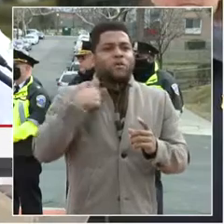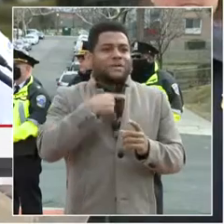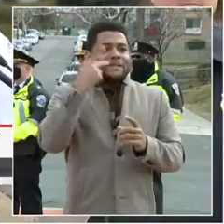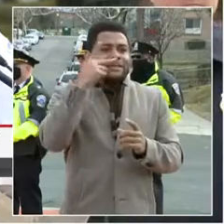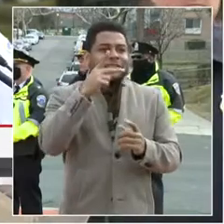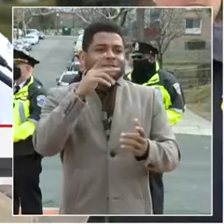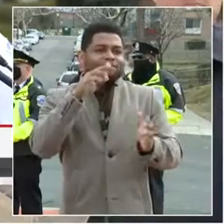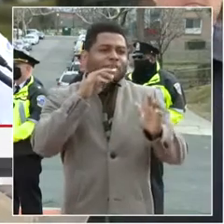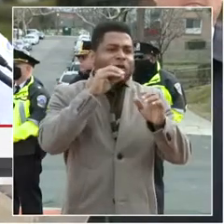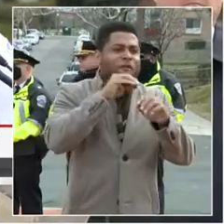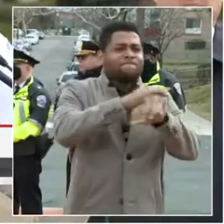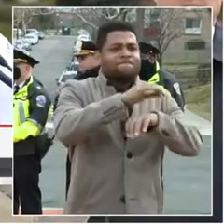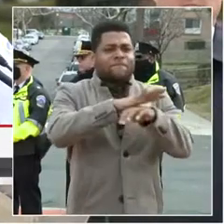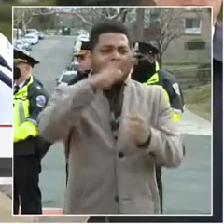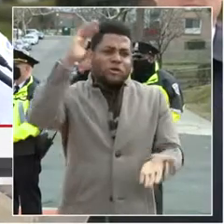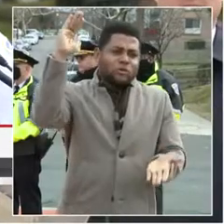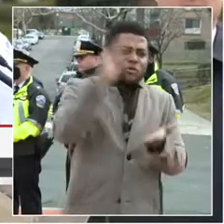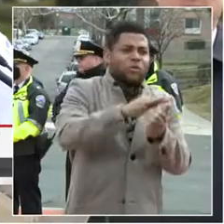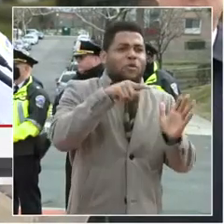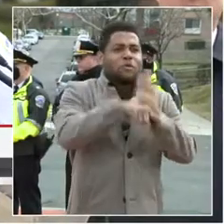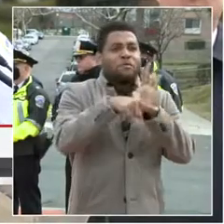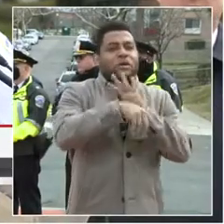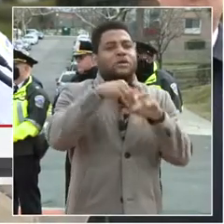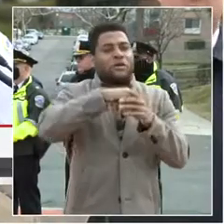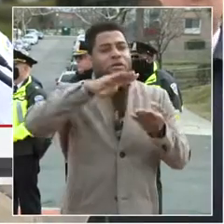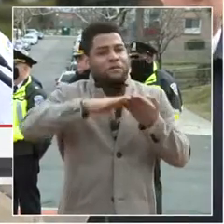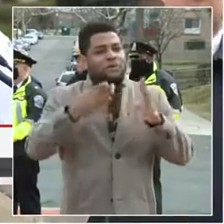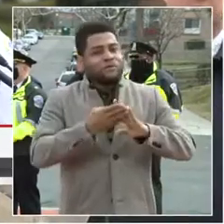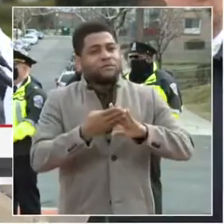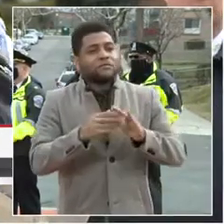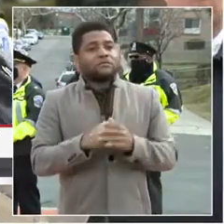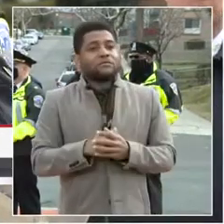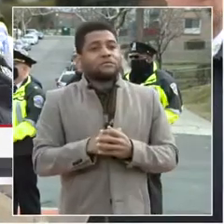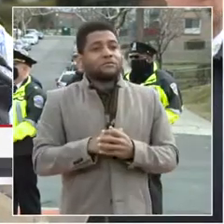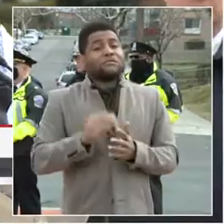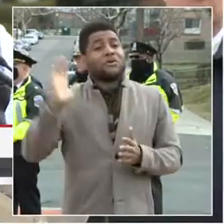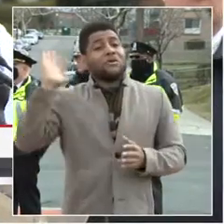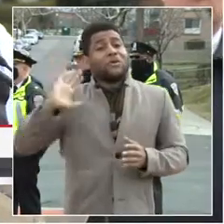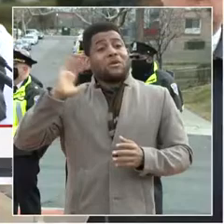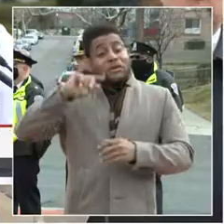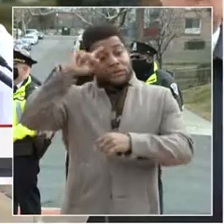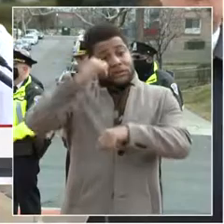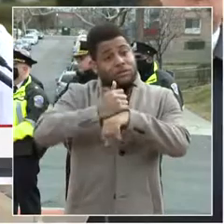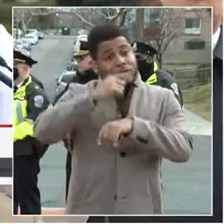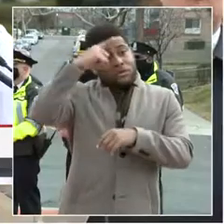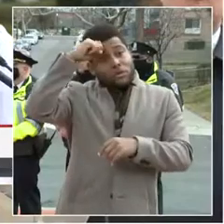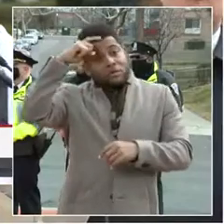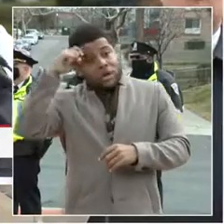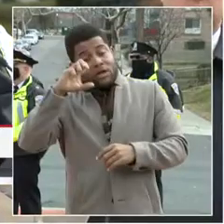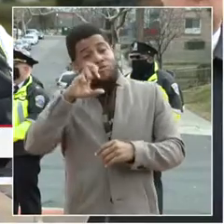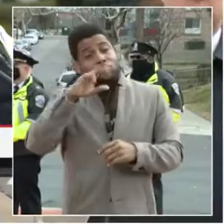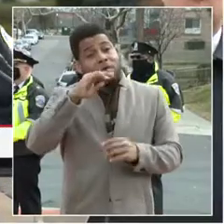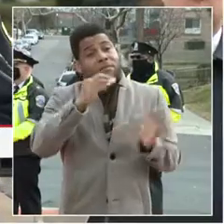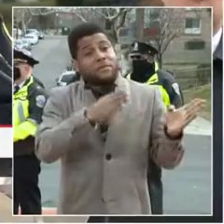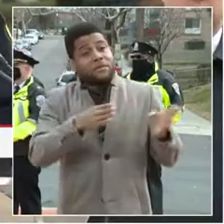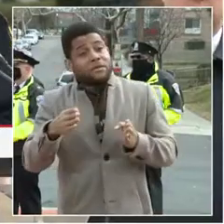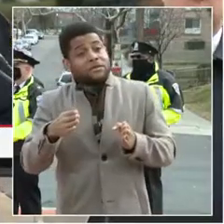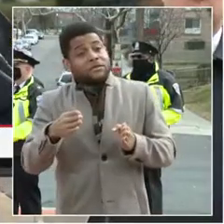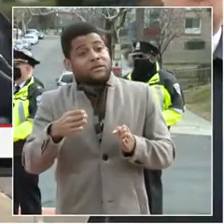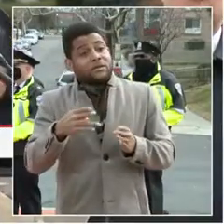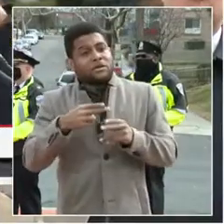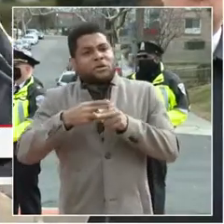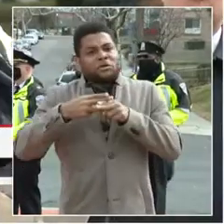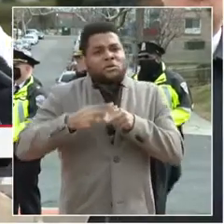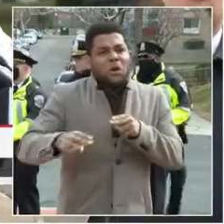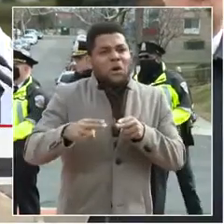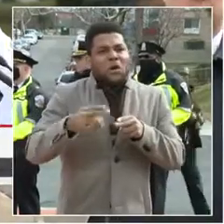This replaces our summer crime initiative, which is only for a few months, or in our fall crime initiative, which is only for a few